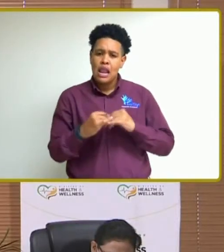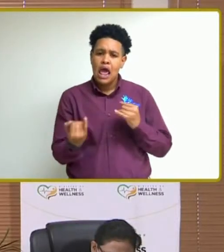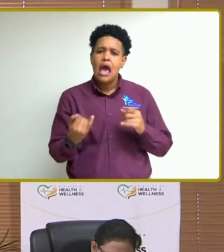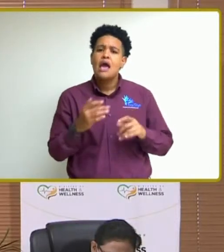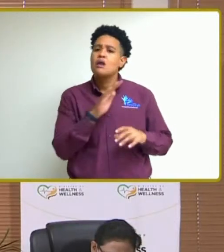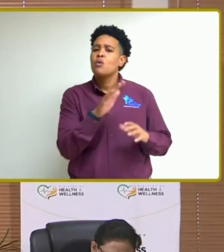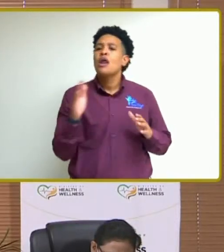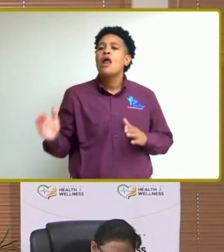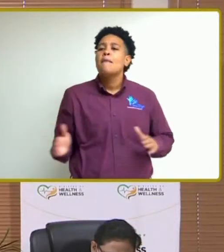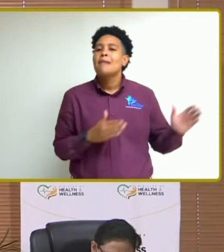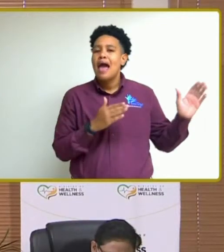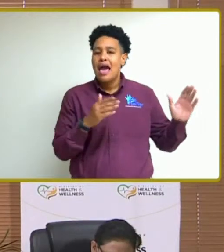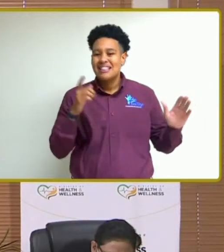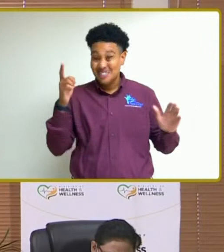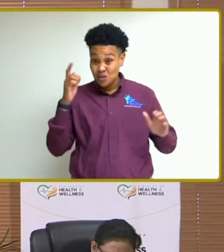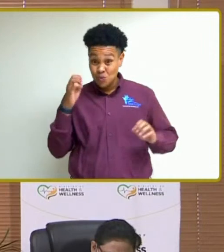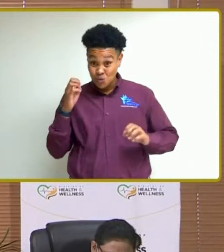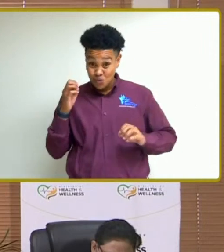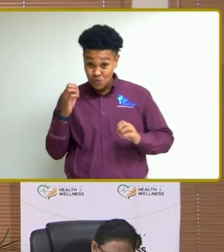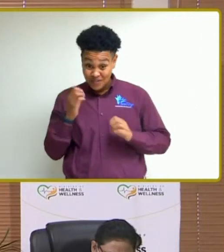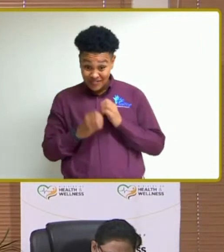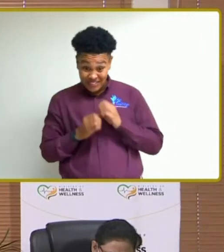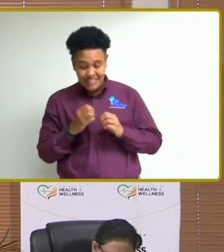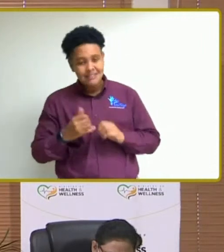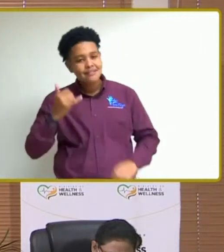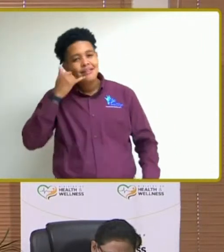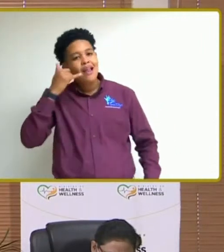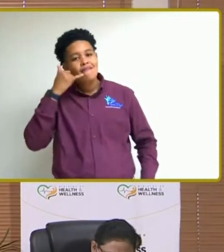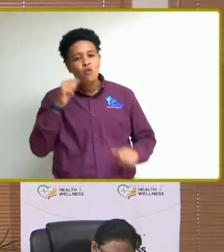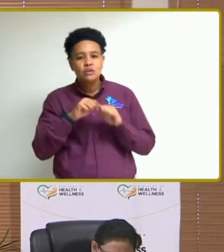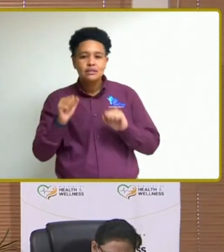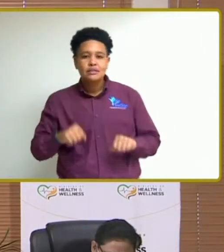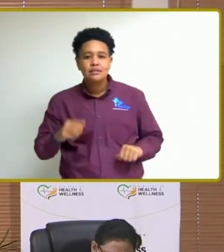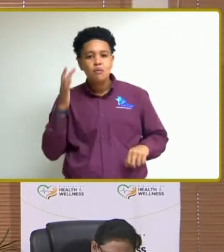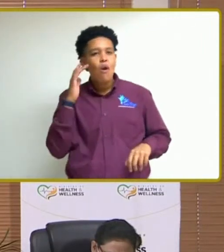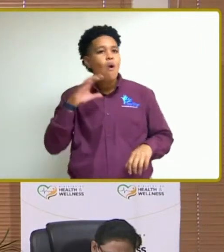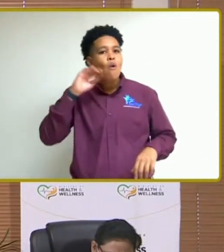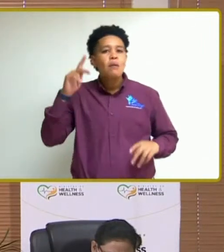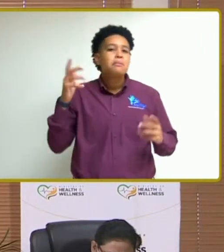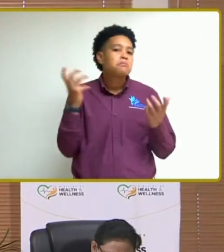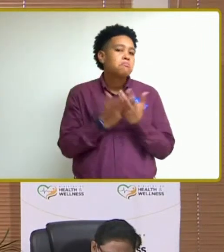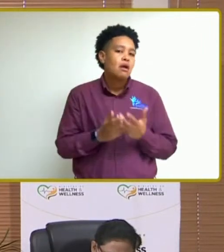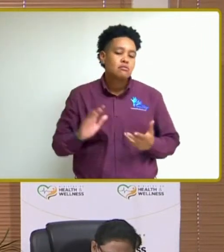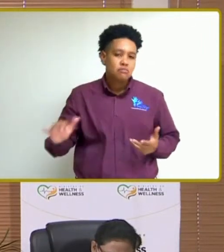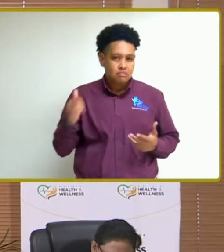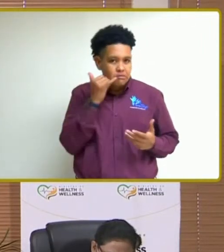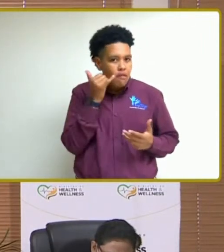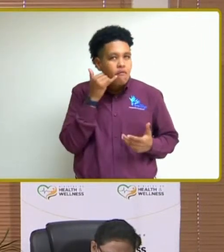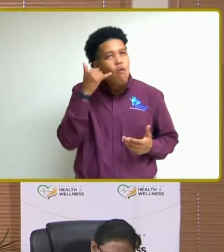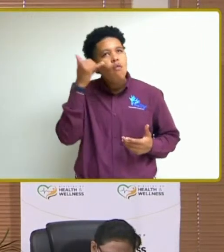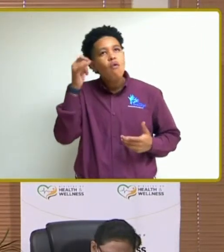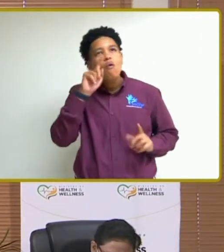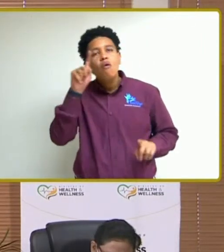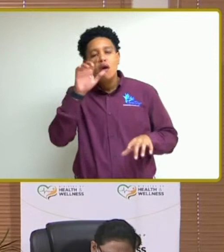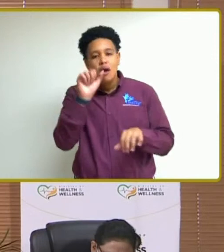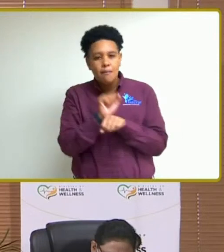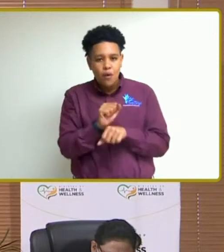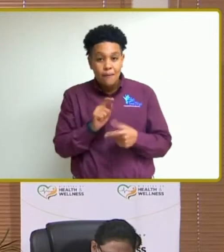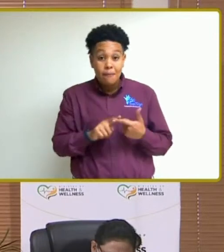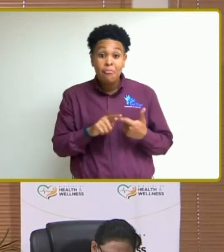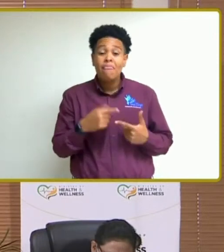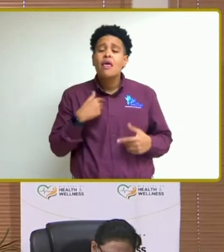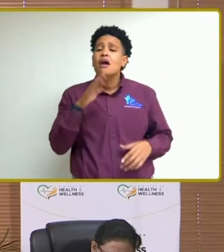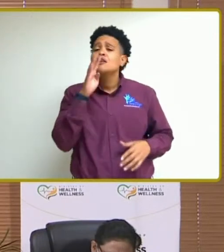the plans to improve the telephone registration? That's one. Two, all the experts, I've spoken to